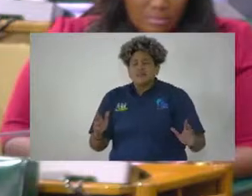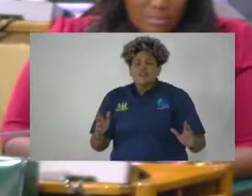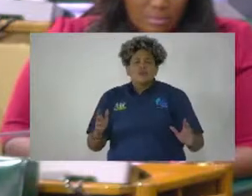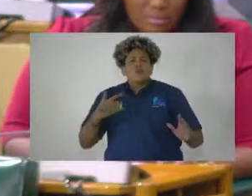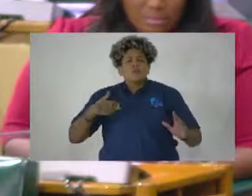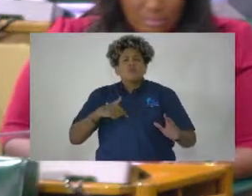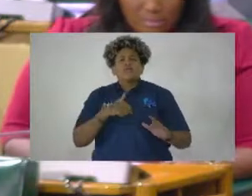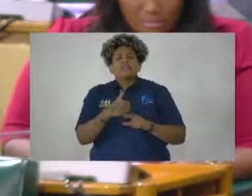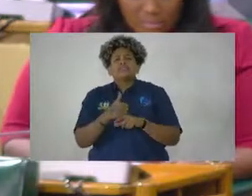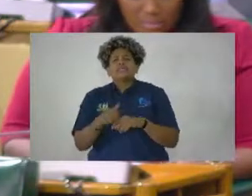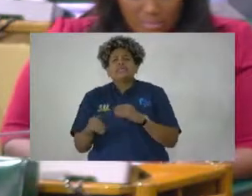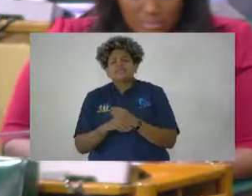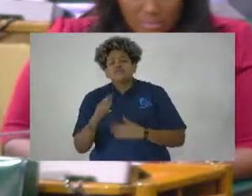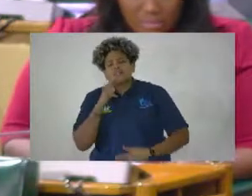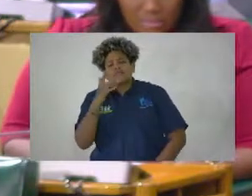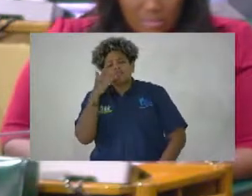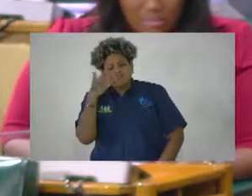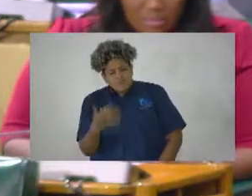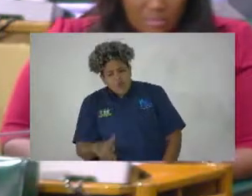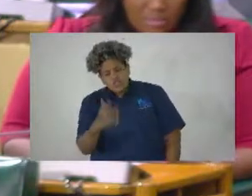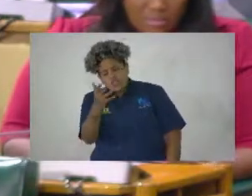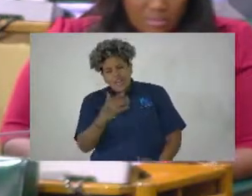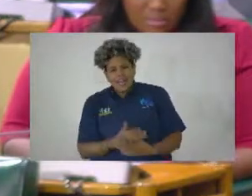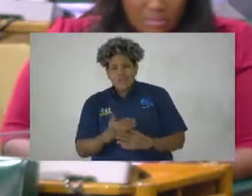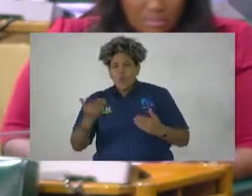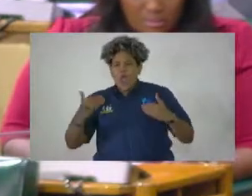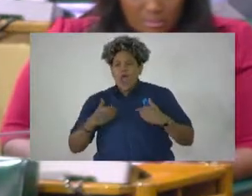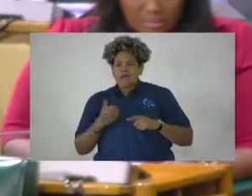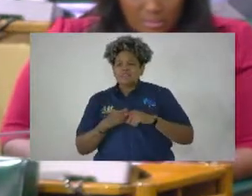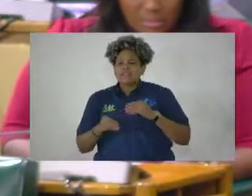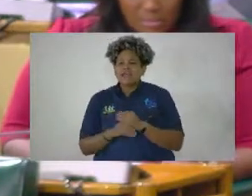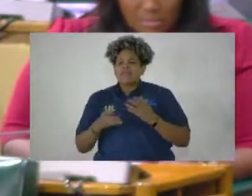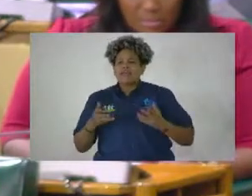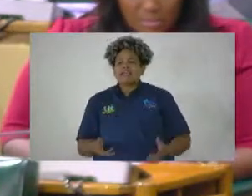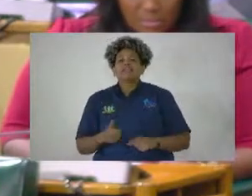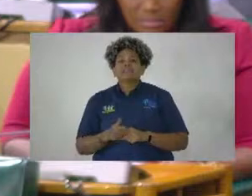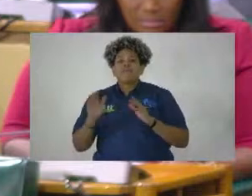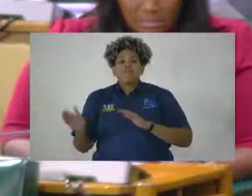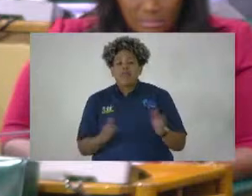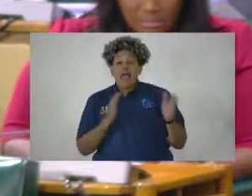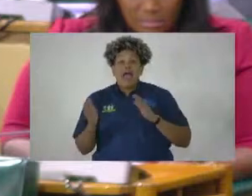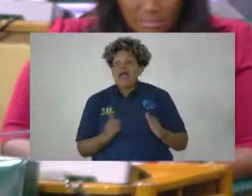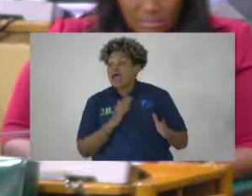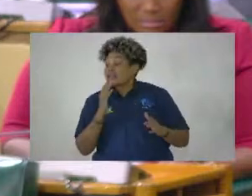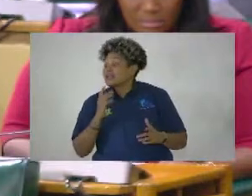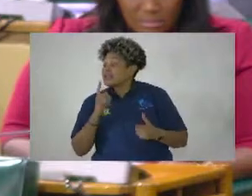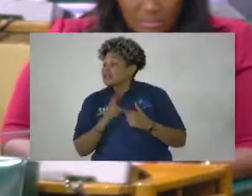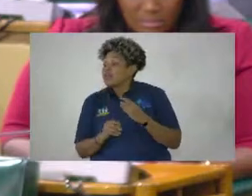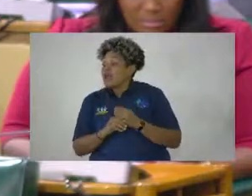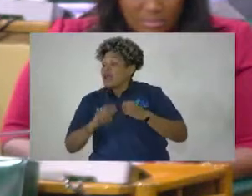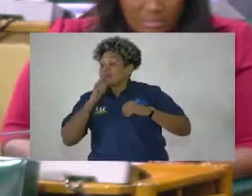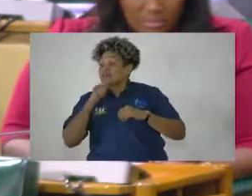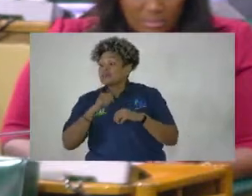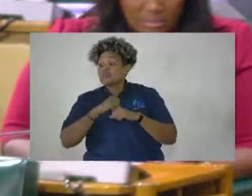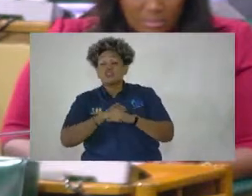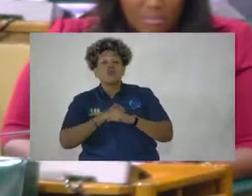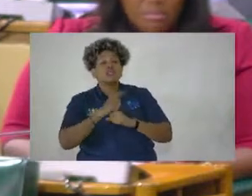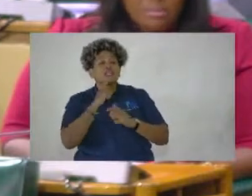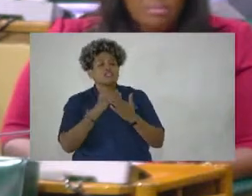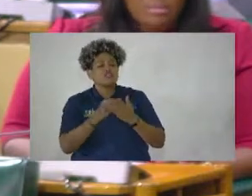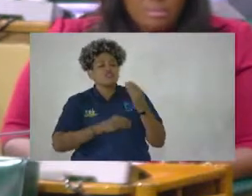we were very fortunate to have been in a stage of planning a securitization